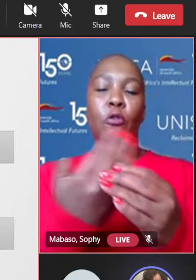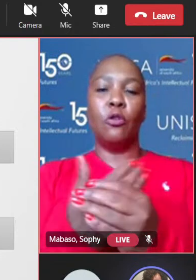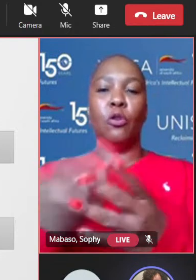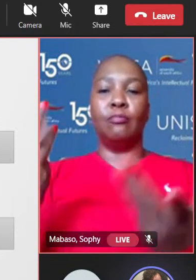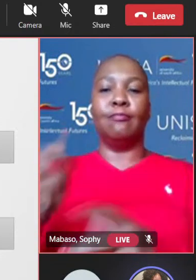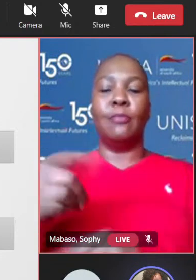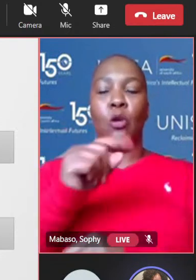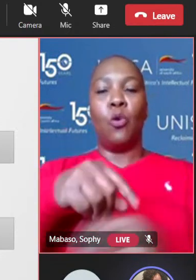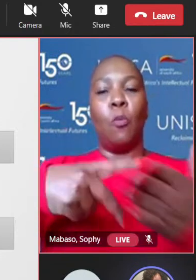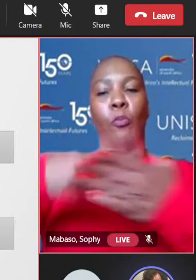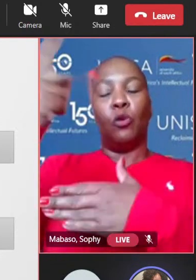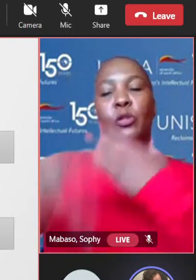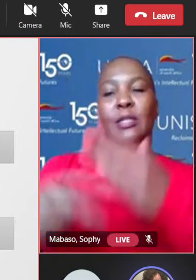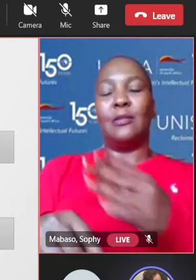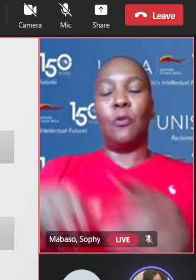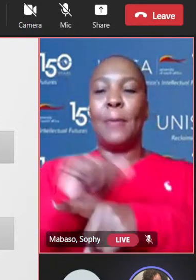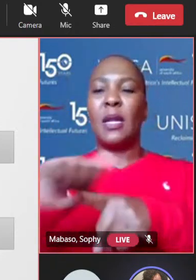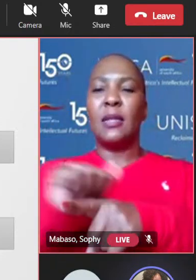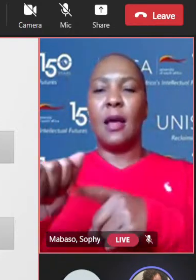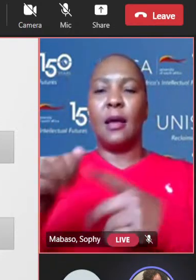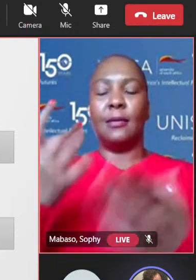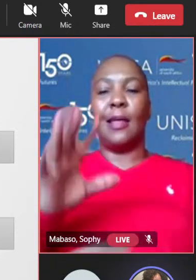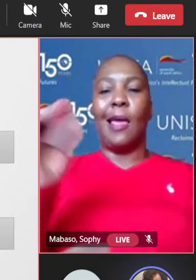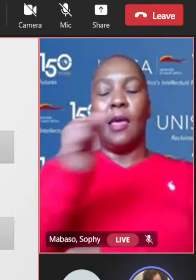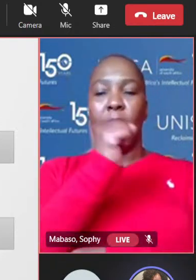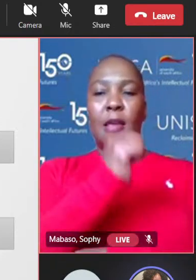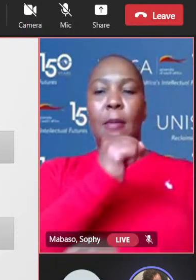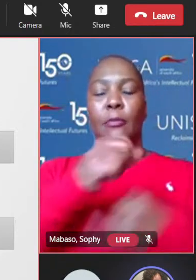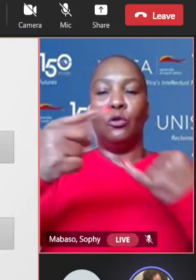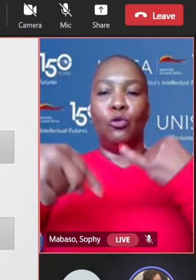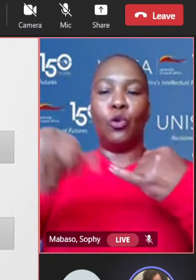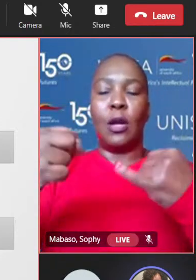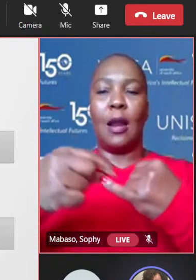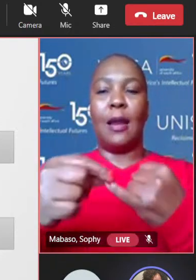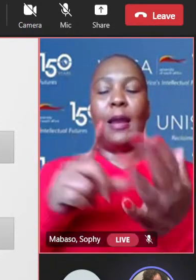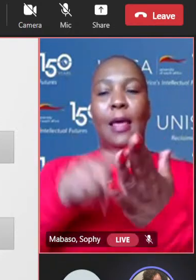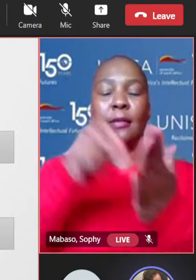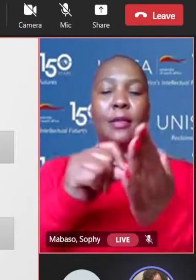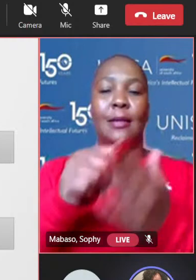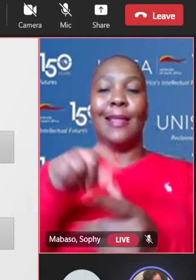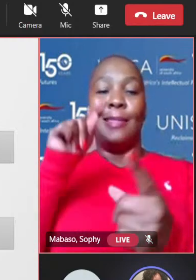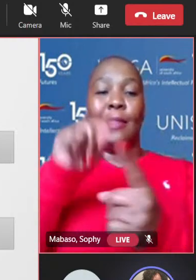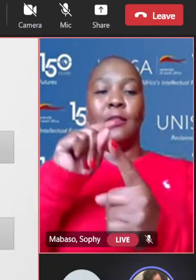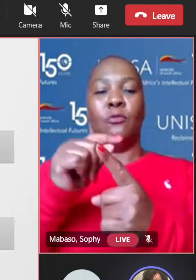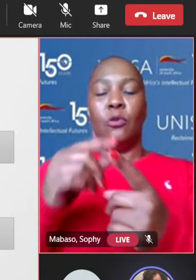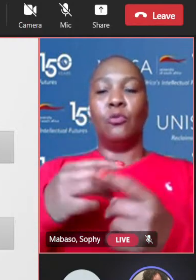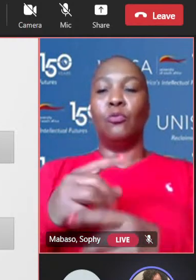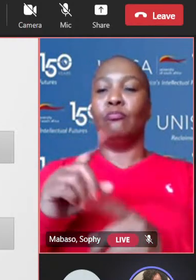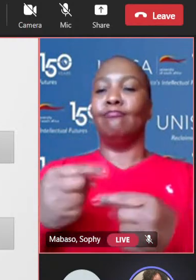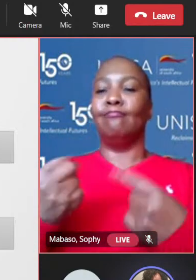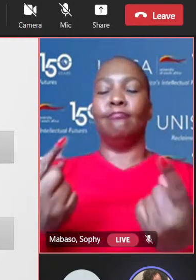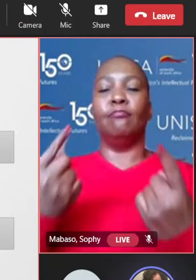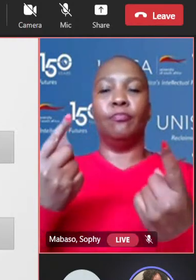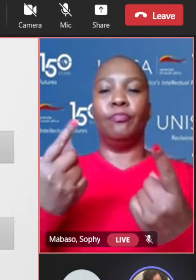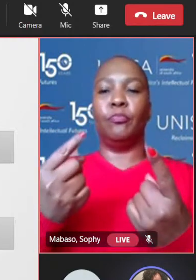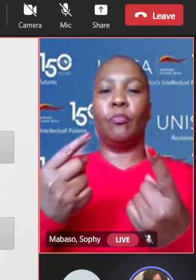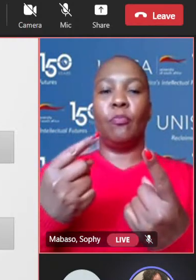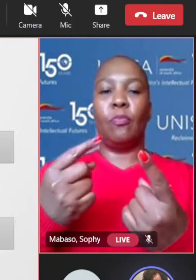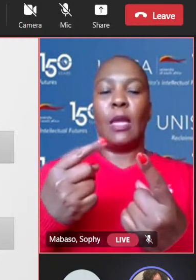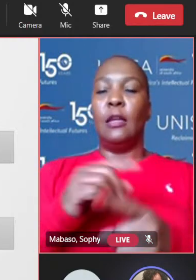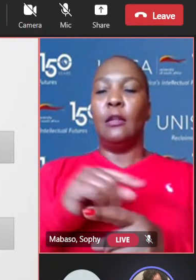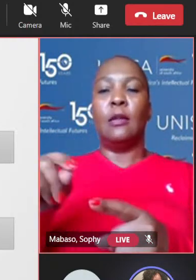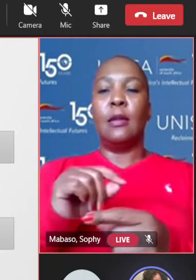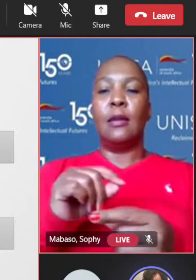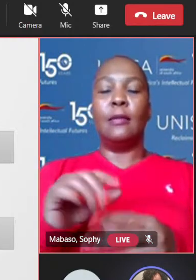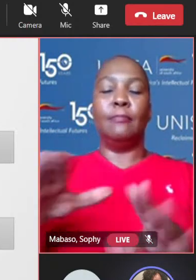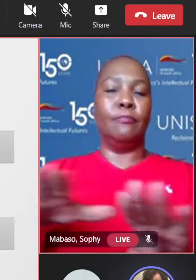your project and your practical, they come on the tutorial later. And these ones, we are not going to be is not on the timetable like sitting down